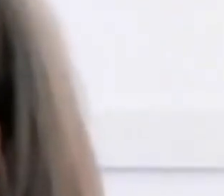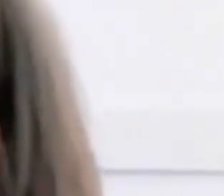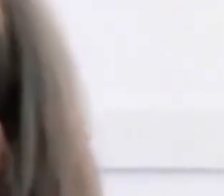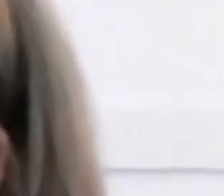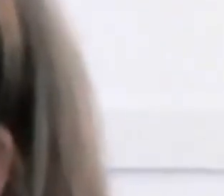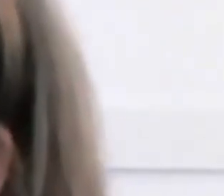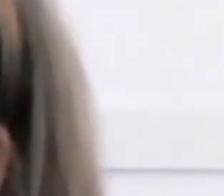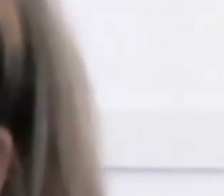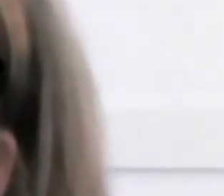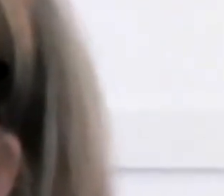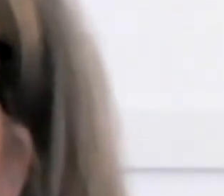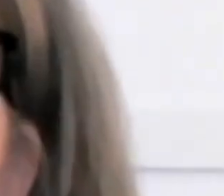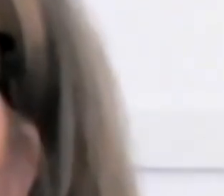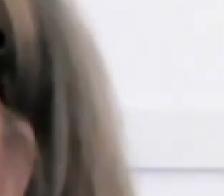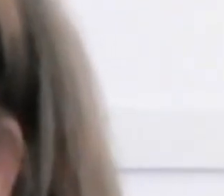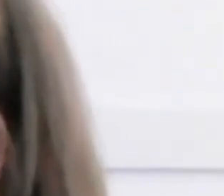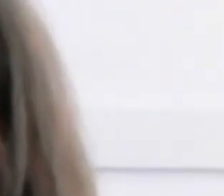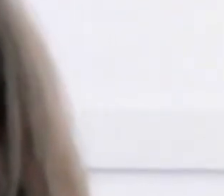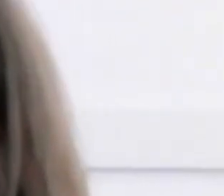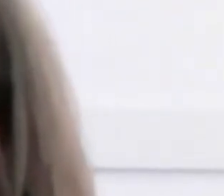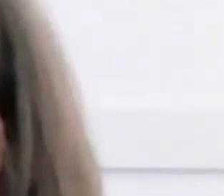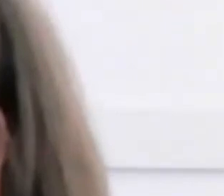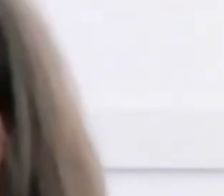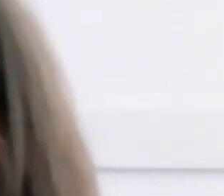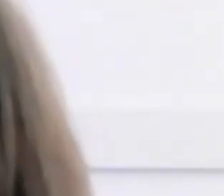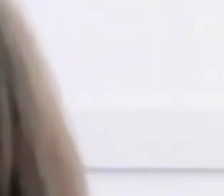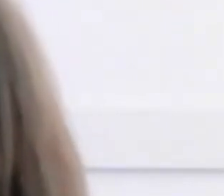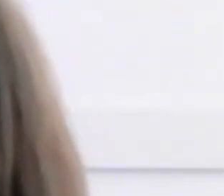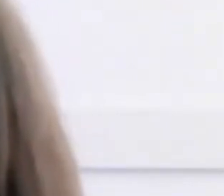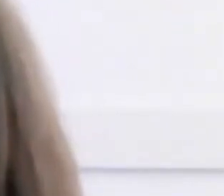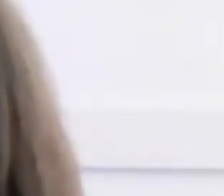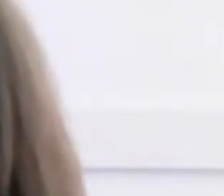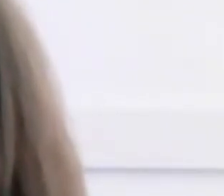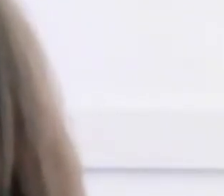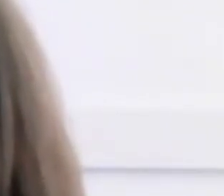them. And I think that's function of thinking about